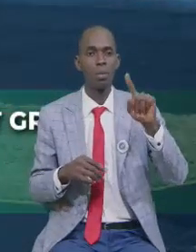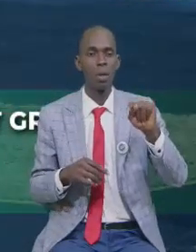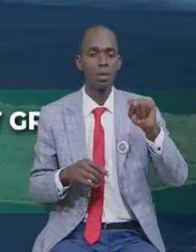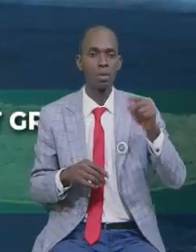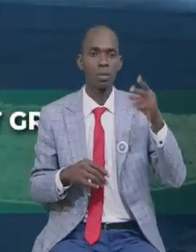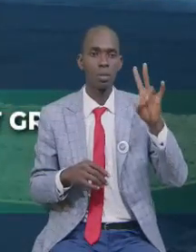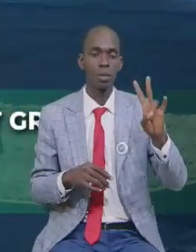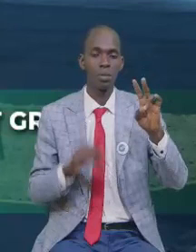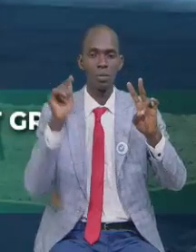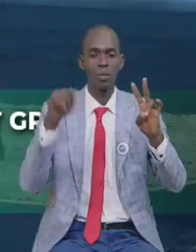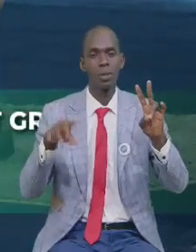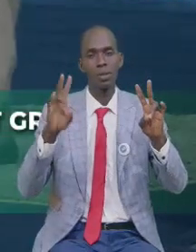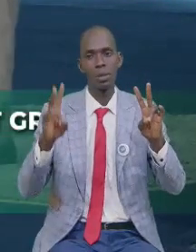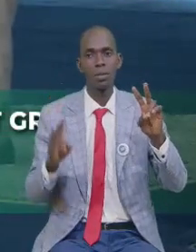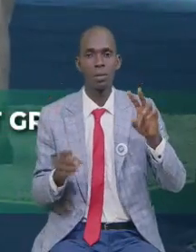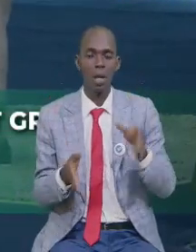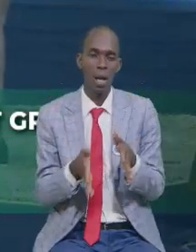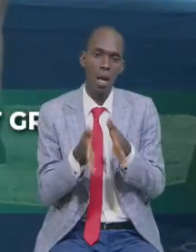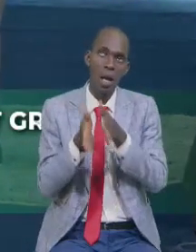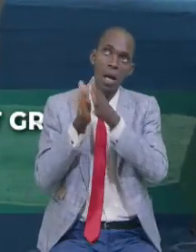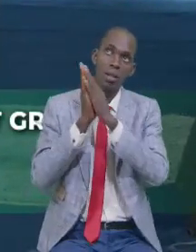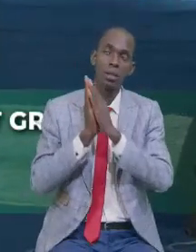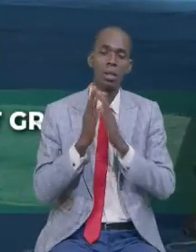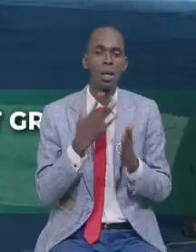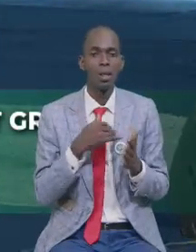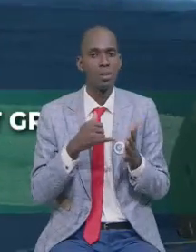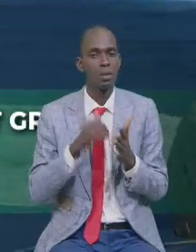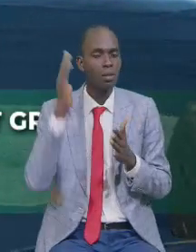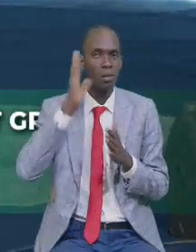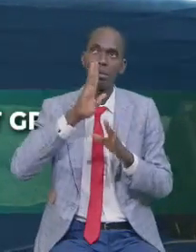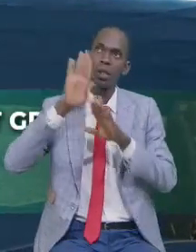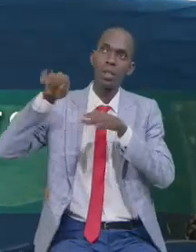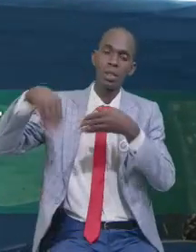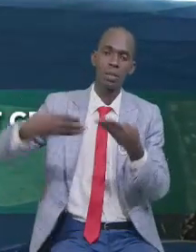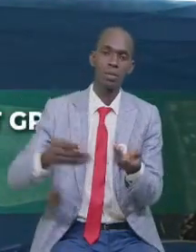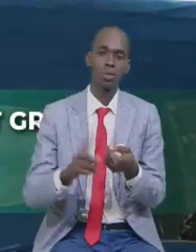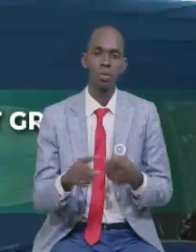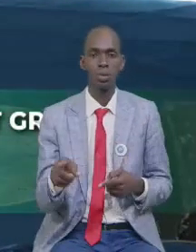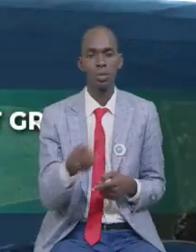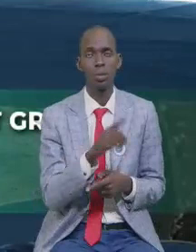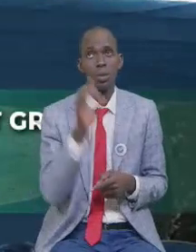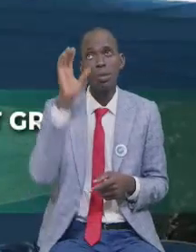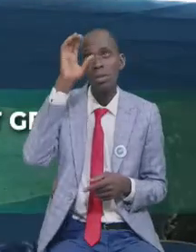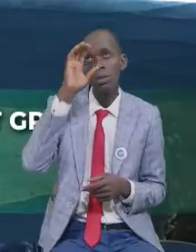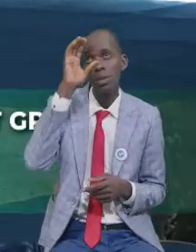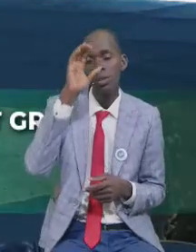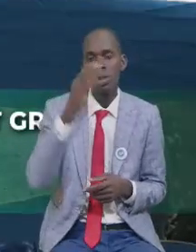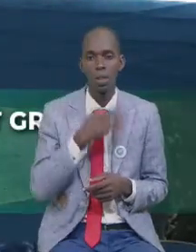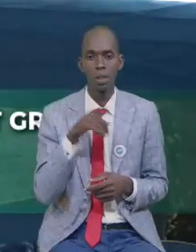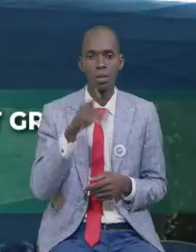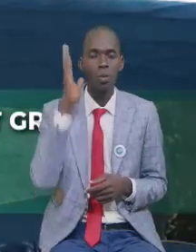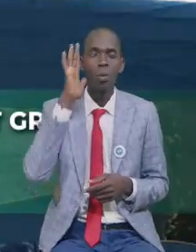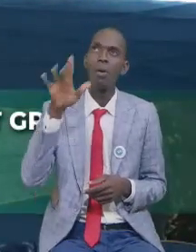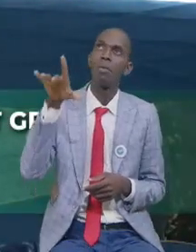at verse 7. Ask, and it shall be given unto you. Seek, and ye shall